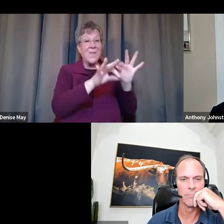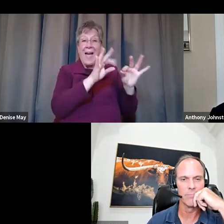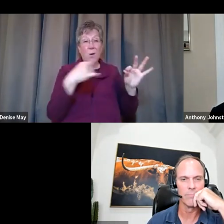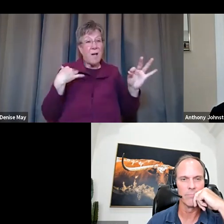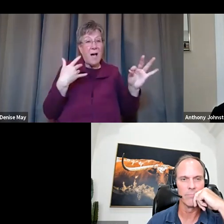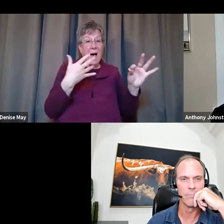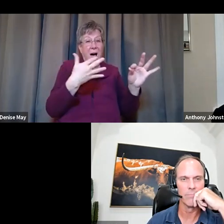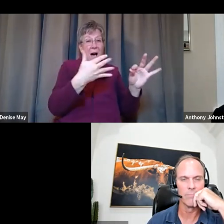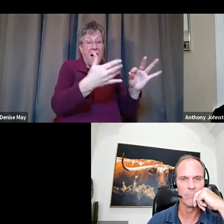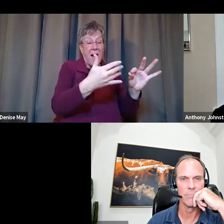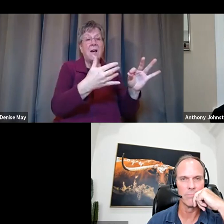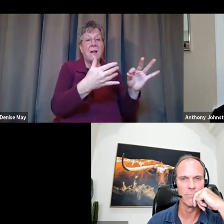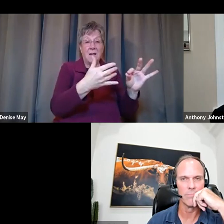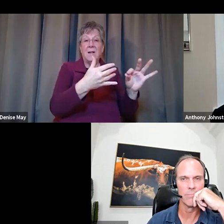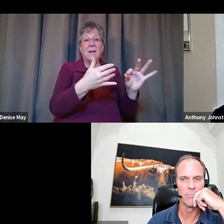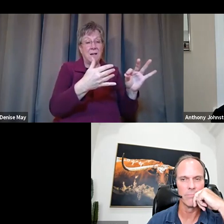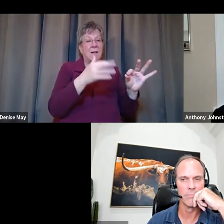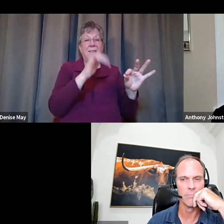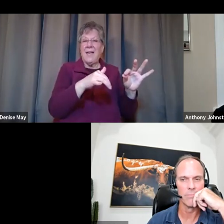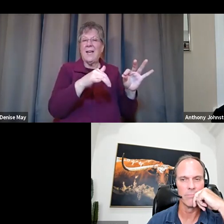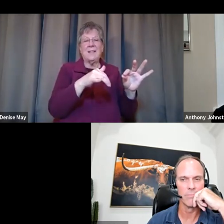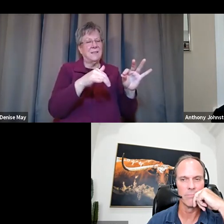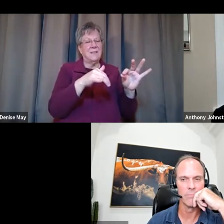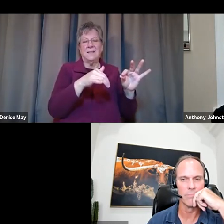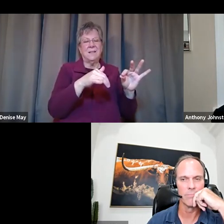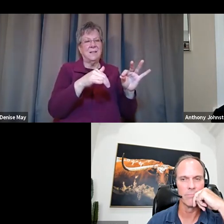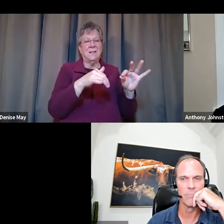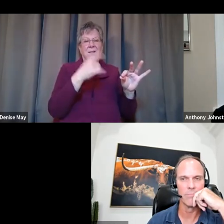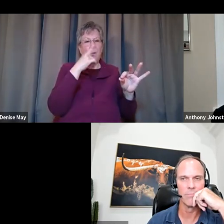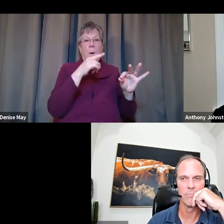which accounts for billions of votes